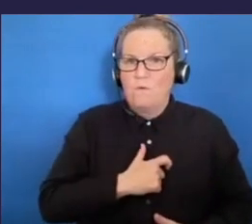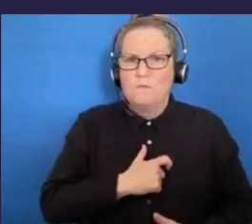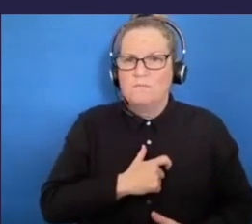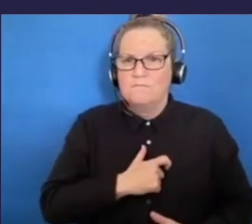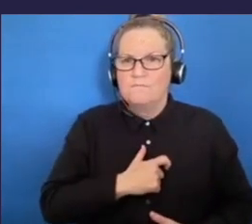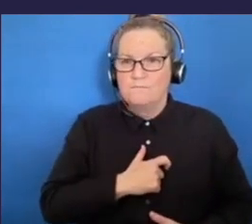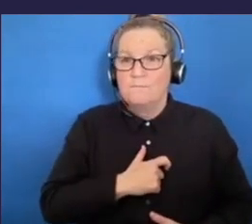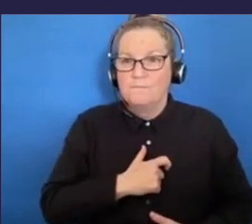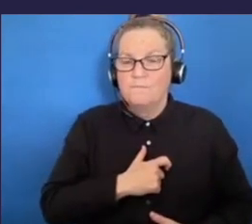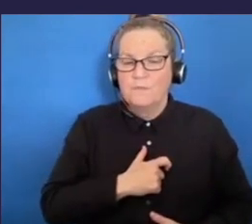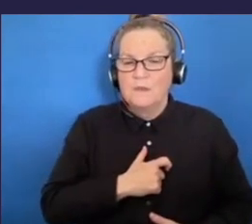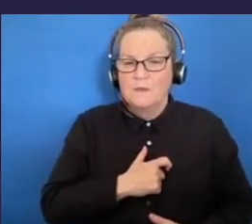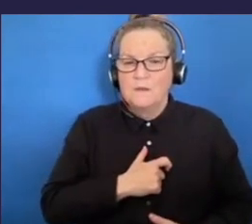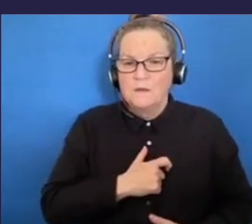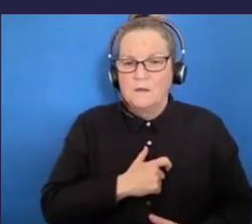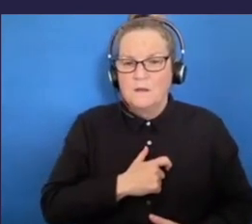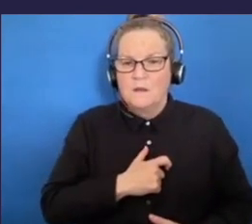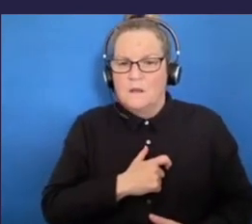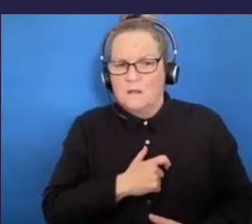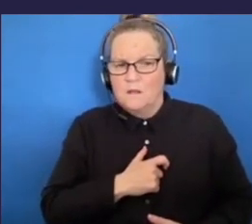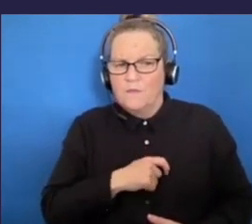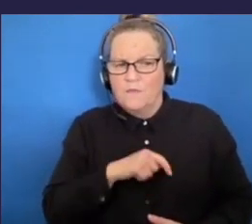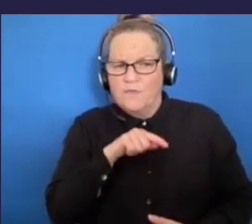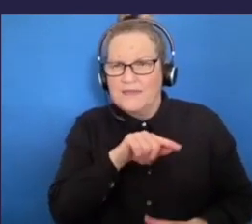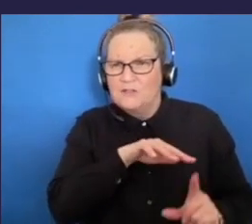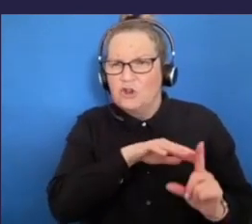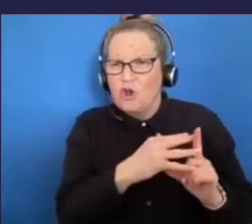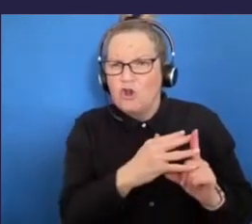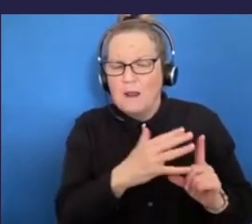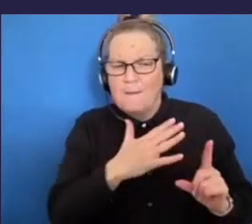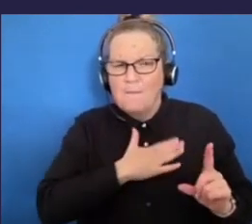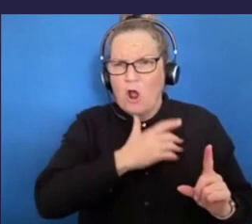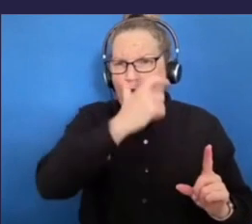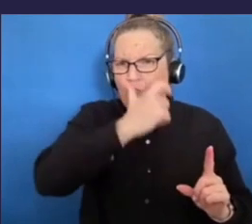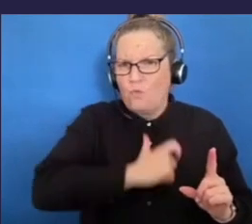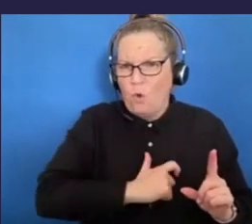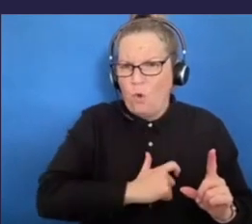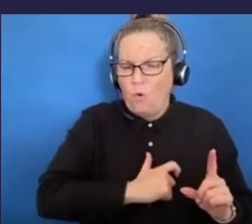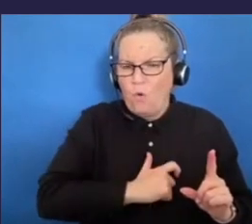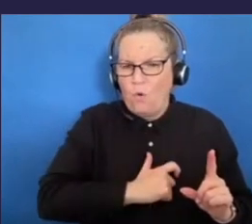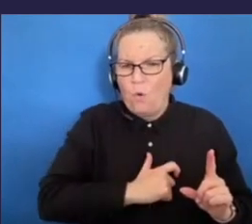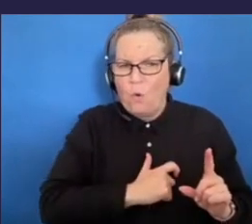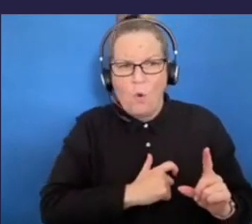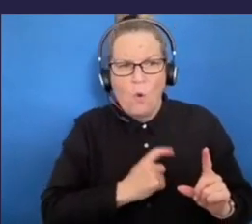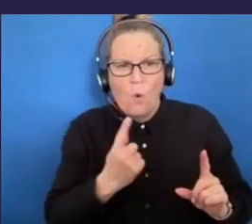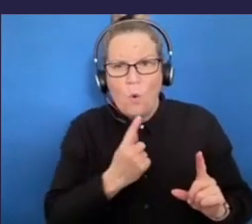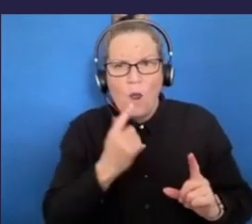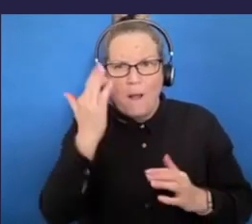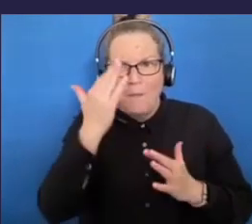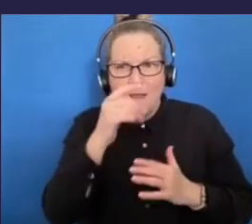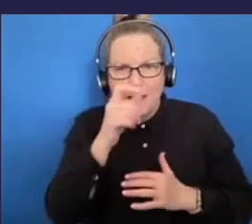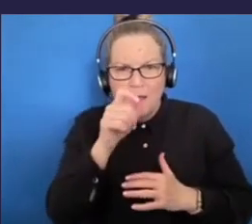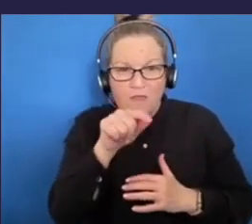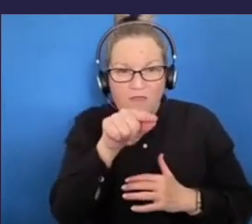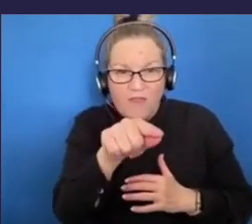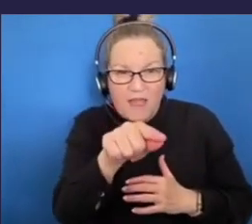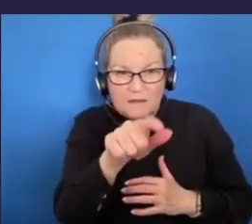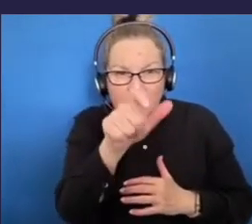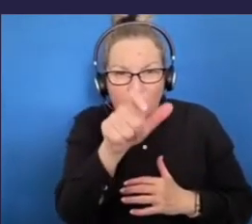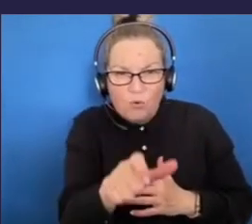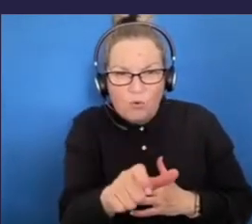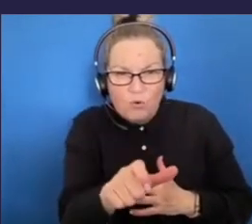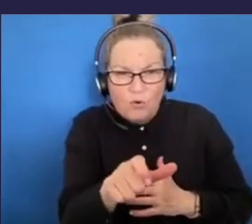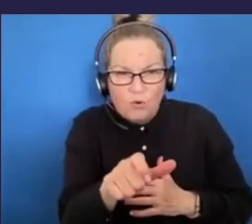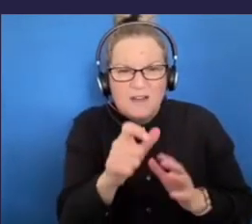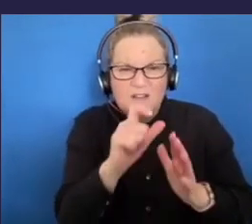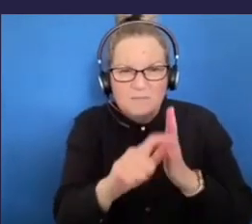know, what role will I play in the setting? Or the person I'm thinking about, what role will they play in the setting?